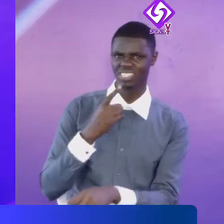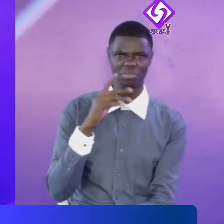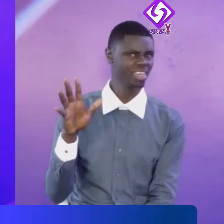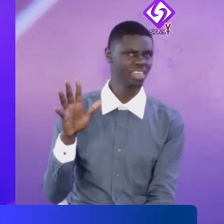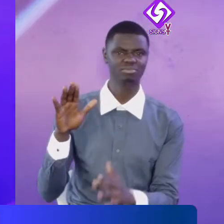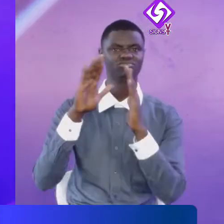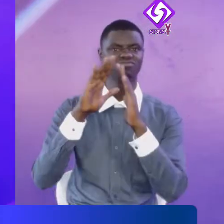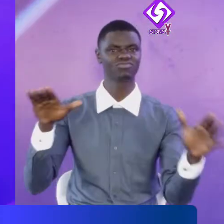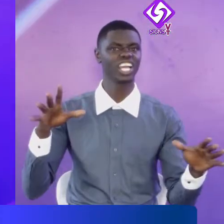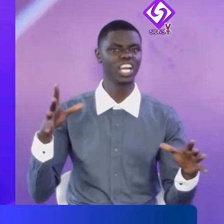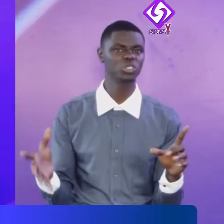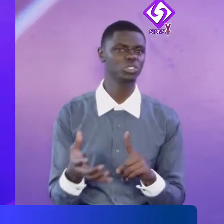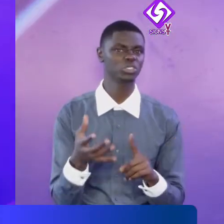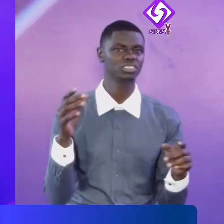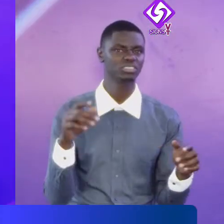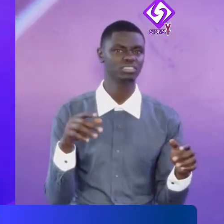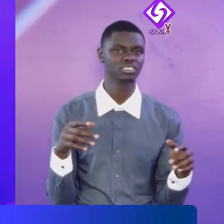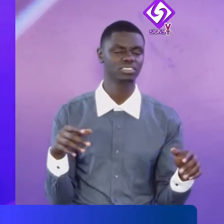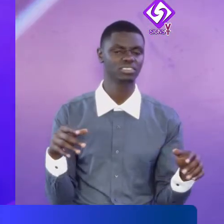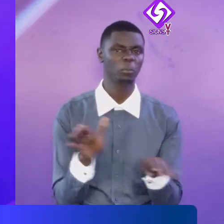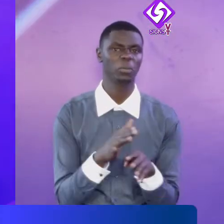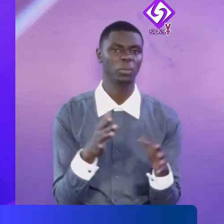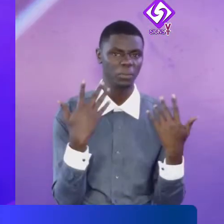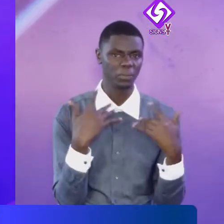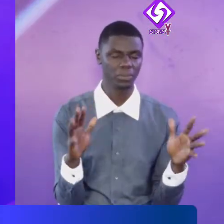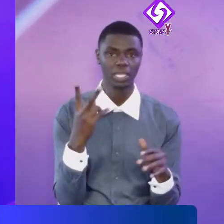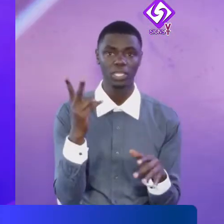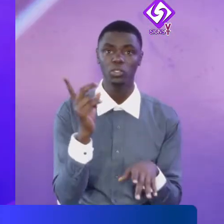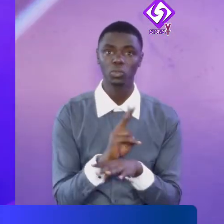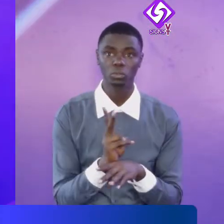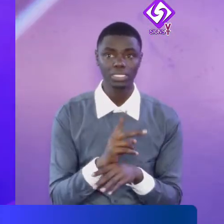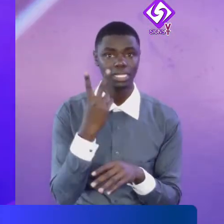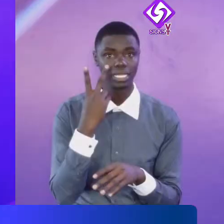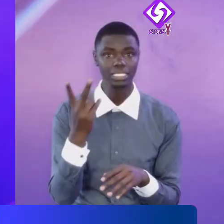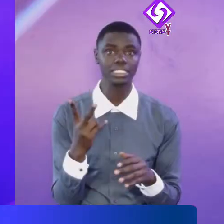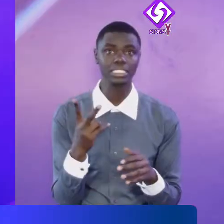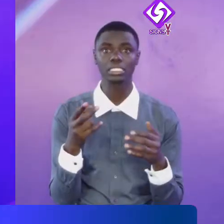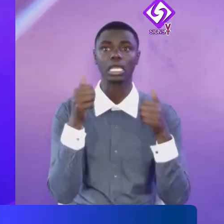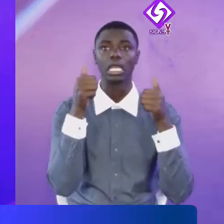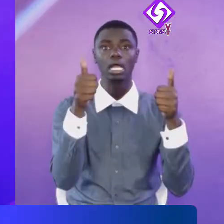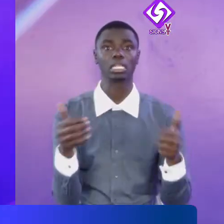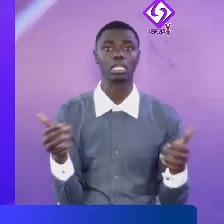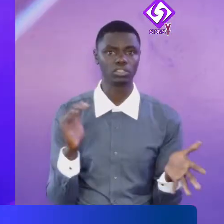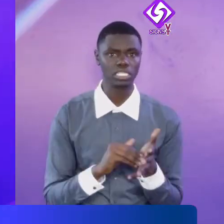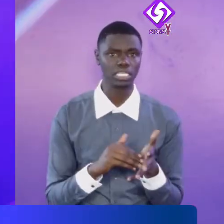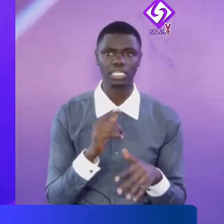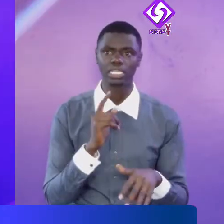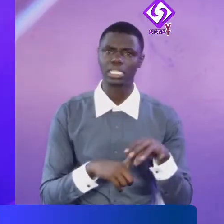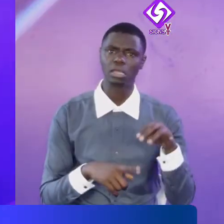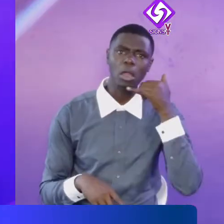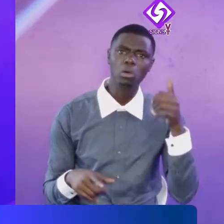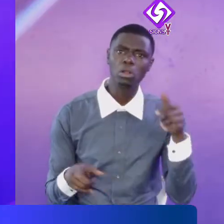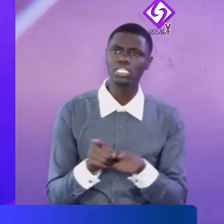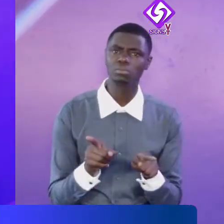imechukuliwa." So then after 2 minutes, then I see them back again advertising it. Again, when I call, they say,